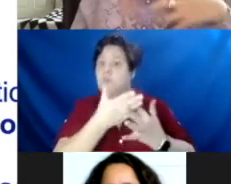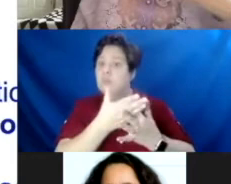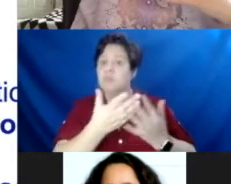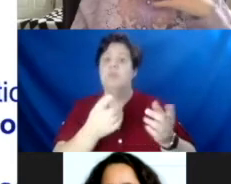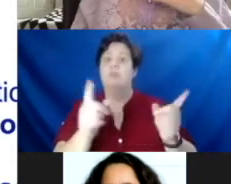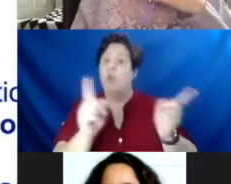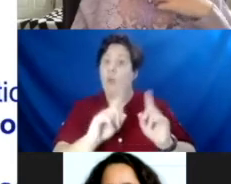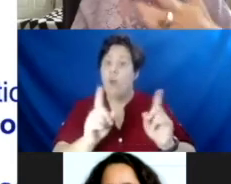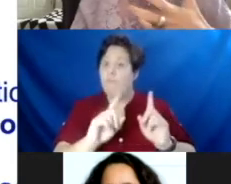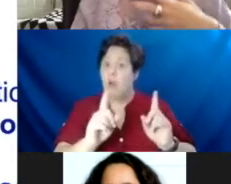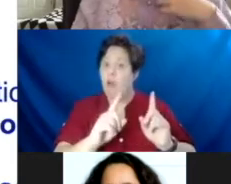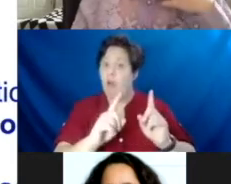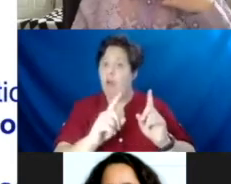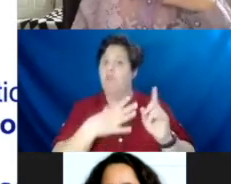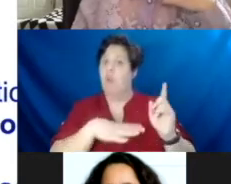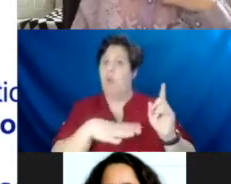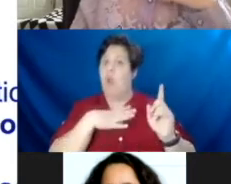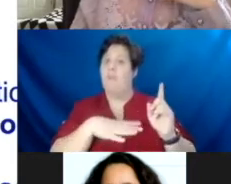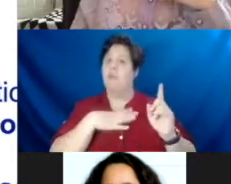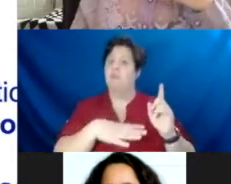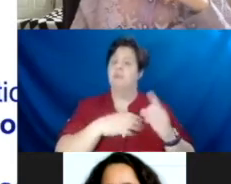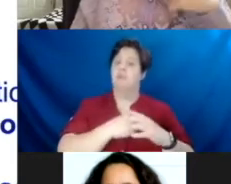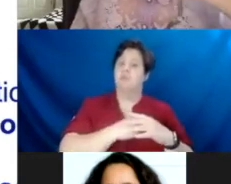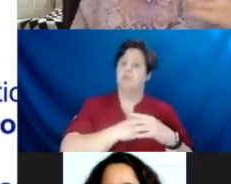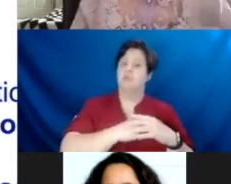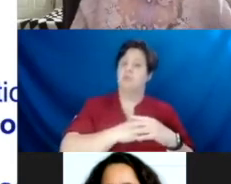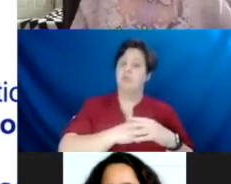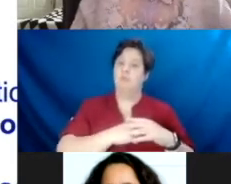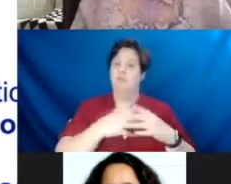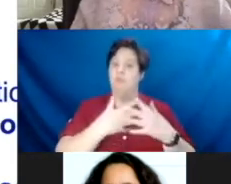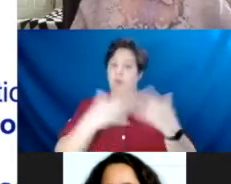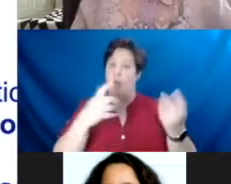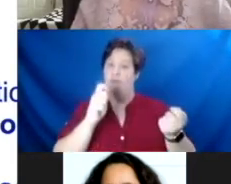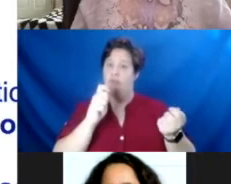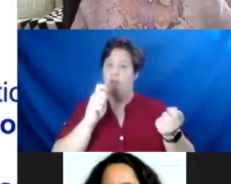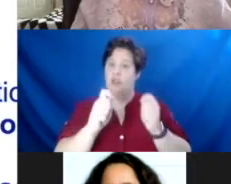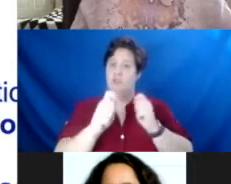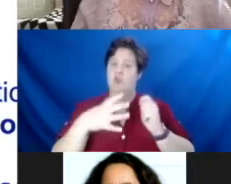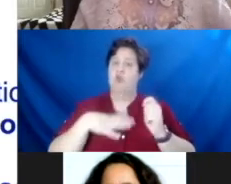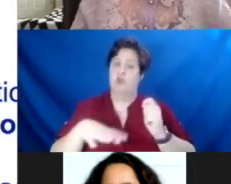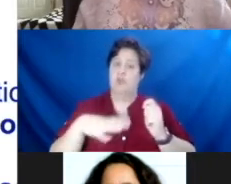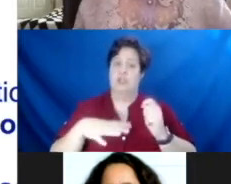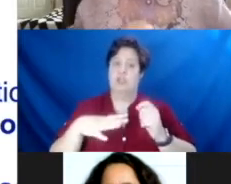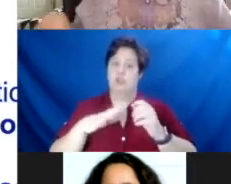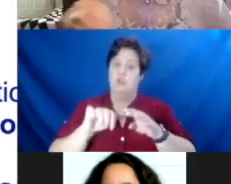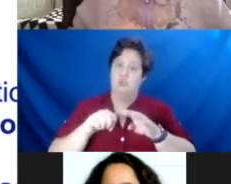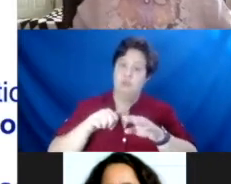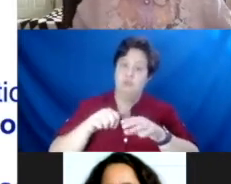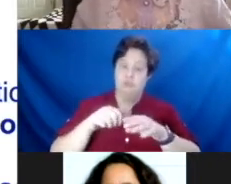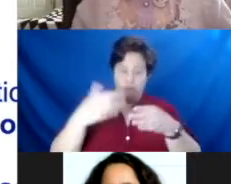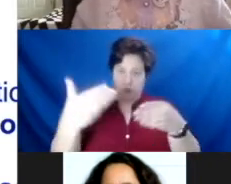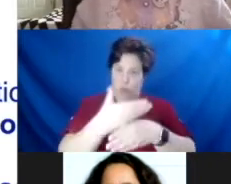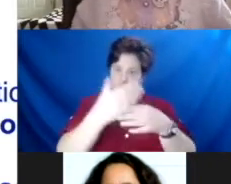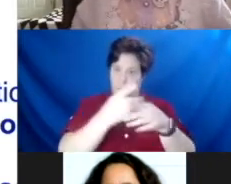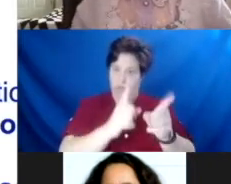whatever sort of requirement and adjustment you need to deliver the work, and then access cost